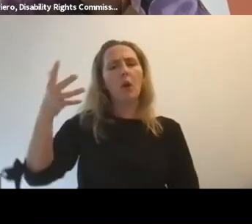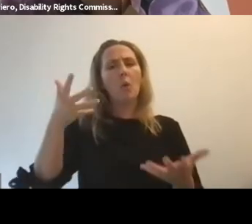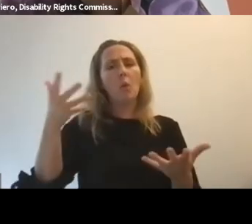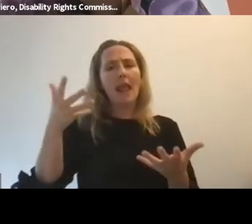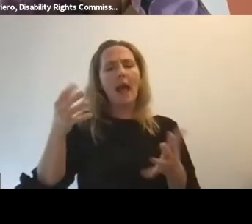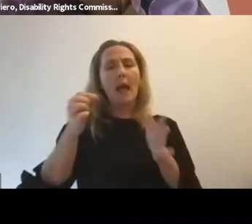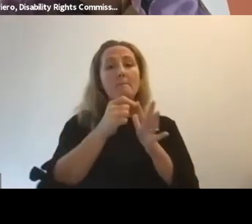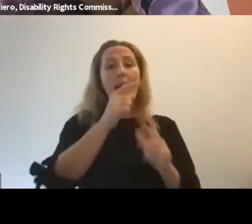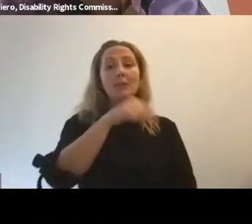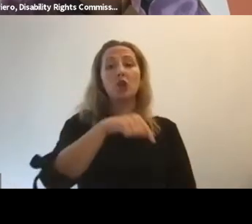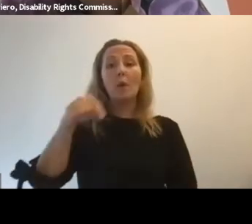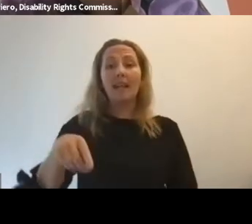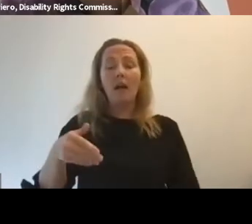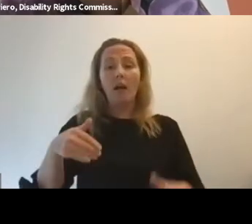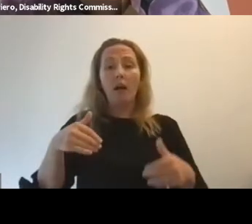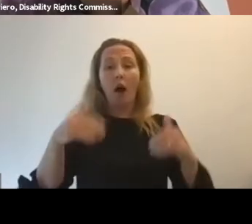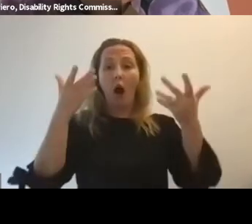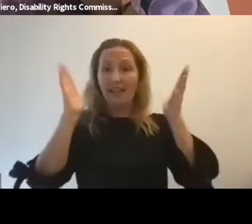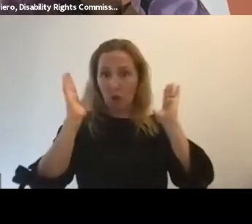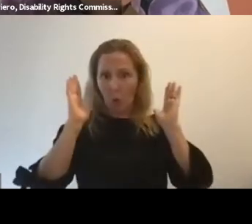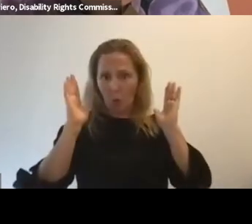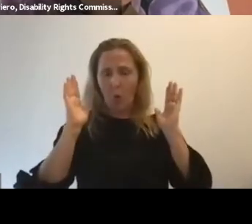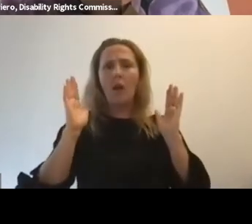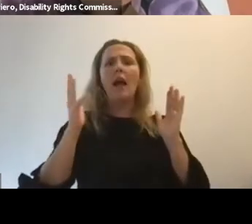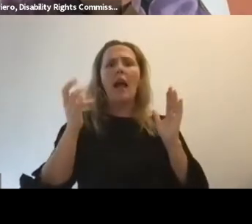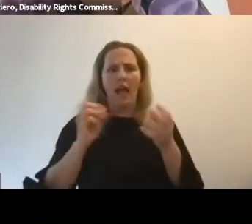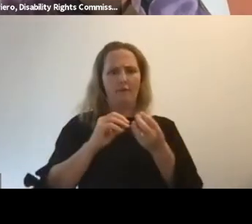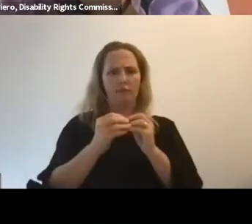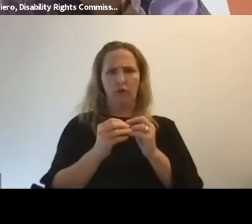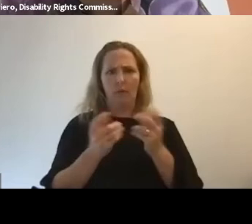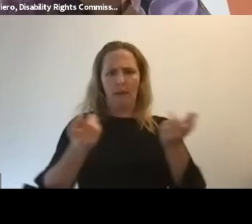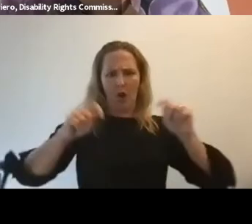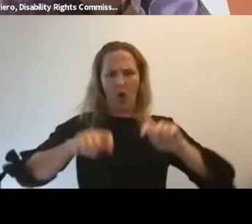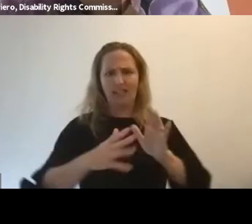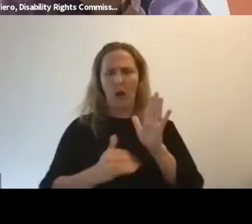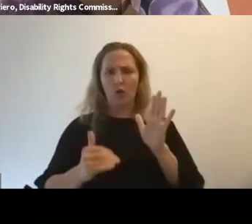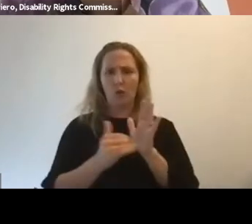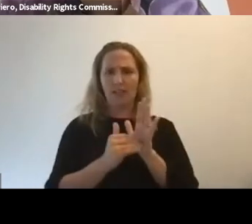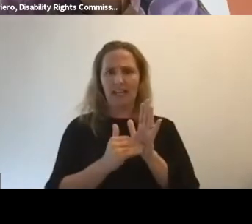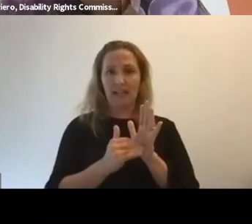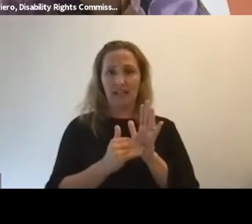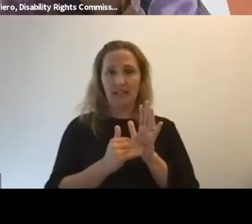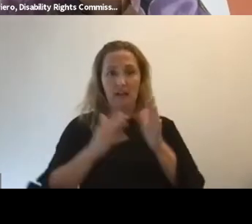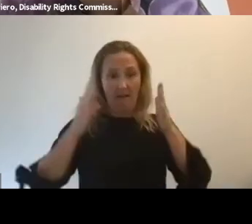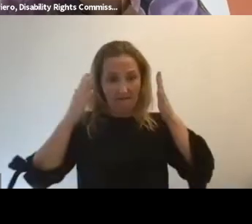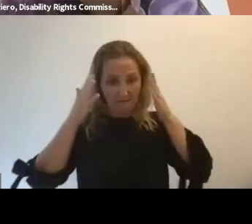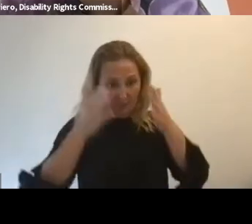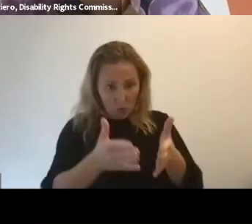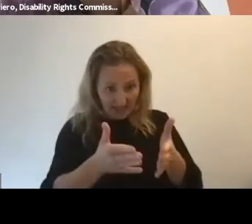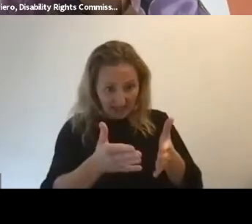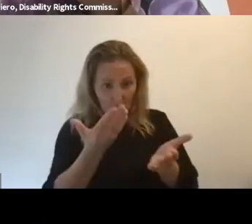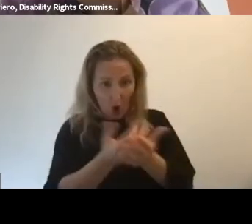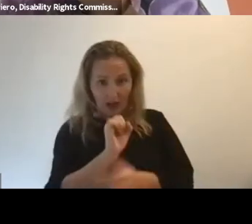balance, you know, what was happening right across New Zealand and a focus in on his school, but at the same